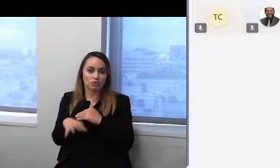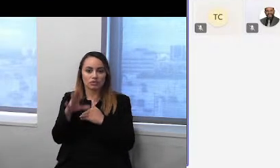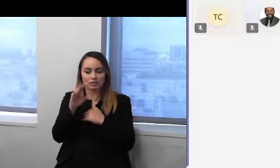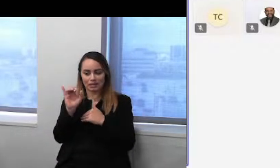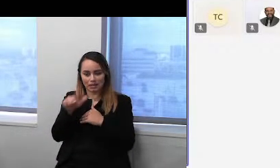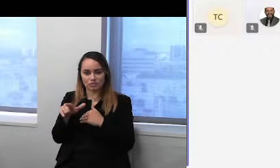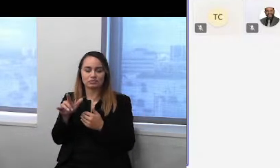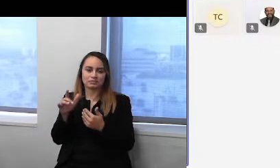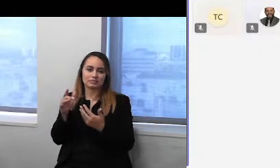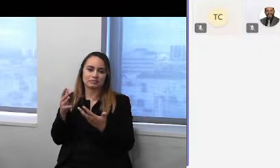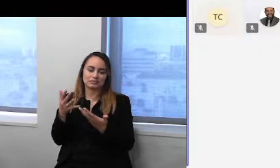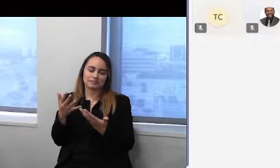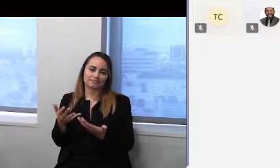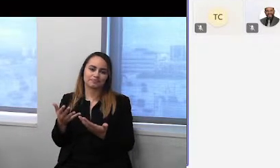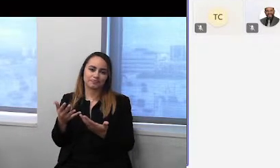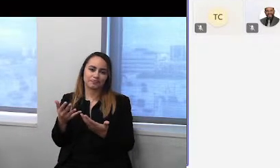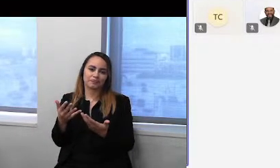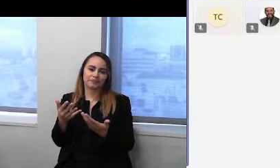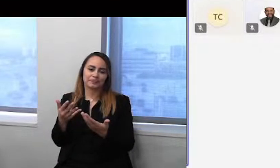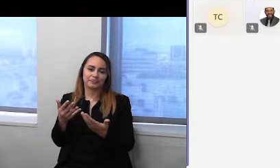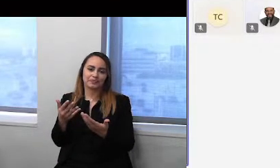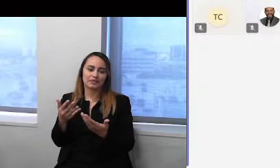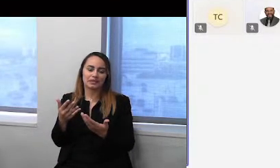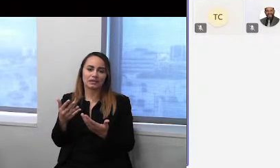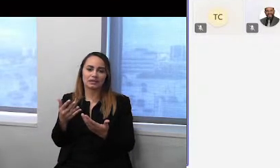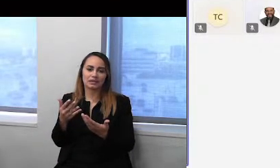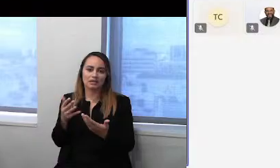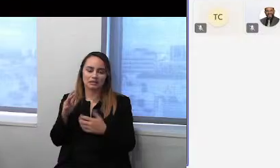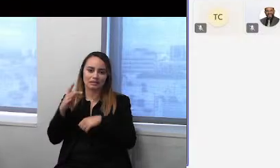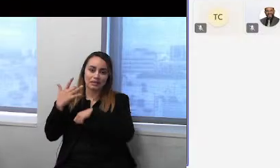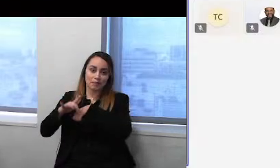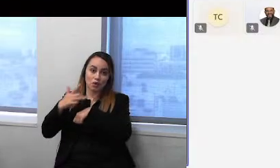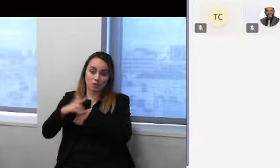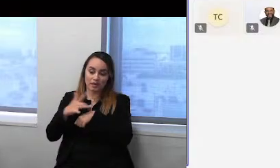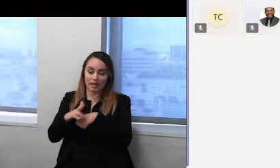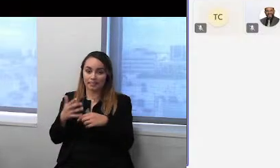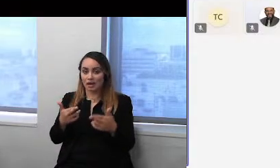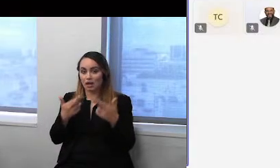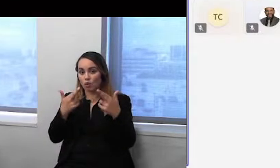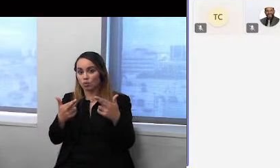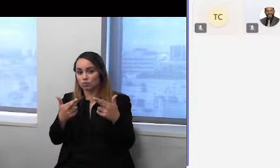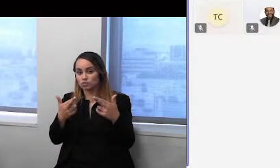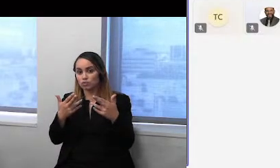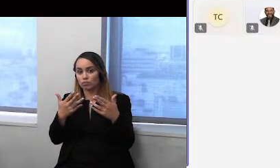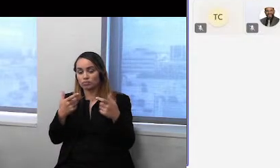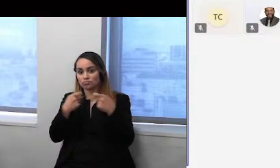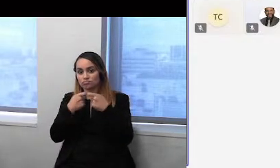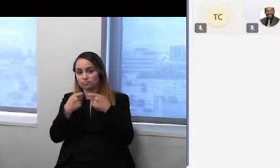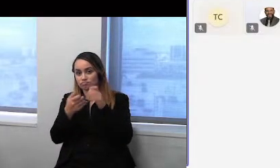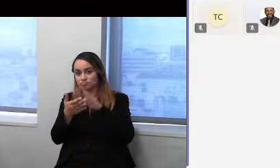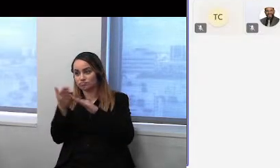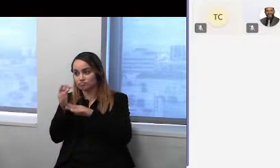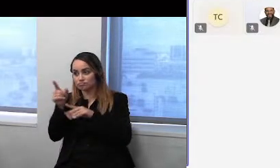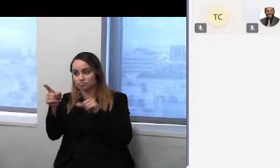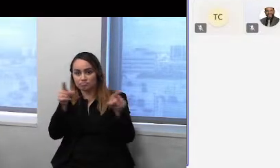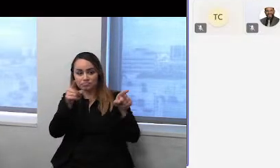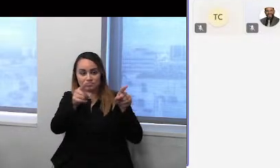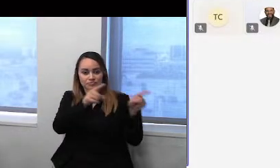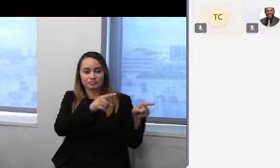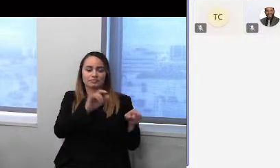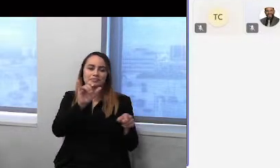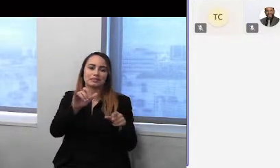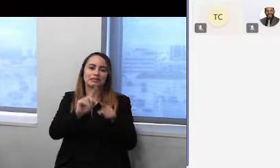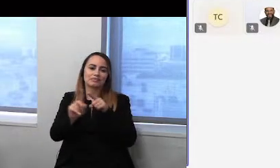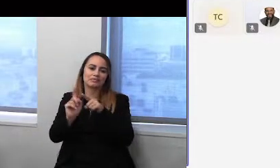resource. So in the case of the load that you mentioned, it's different applications on how you're serving load. When in the case